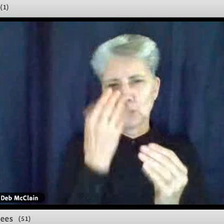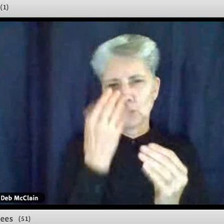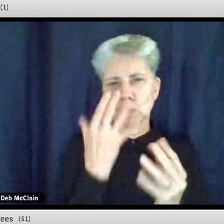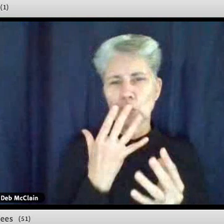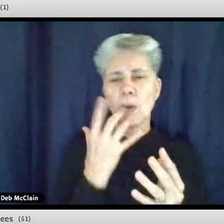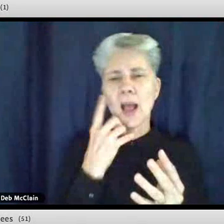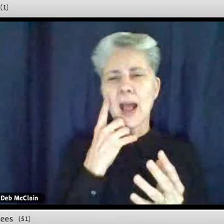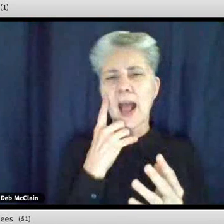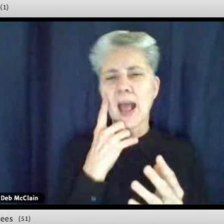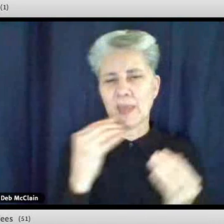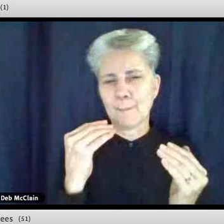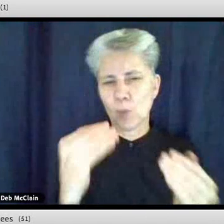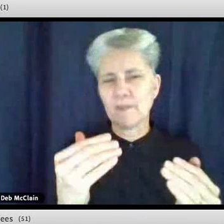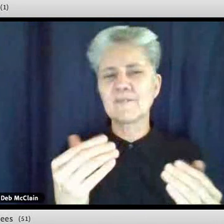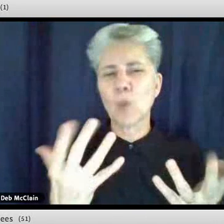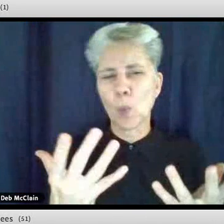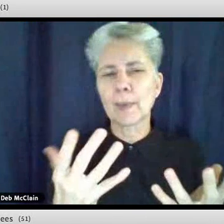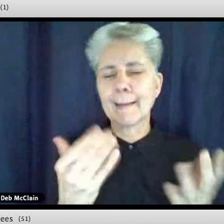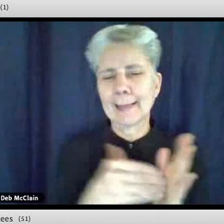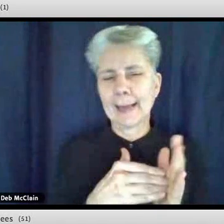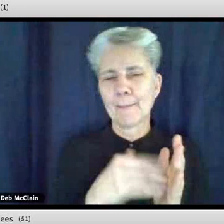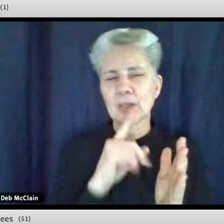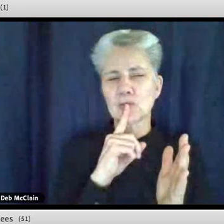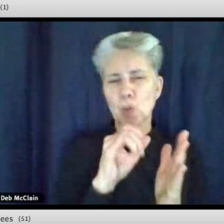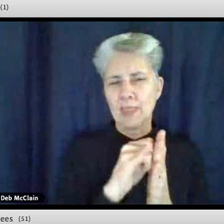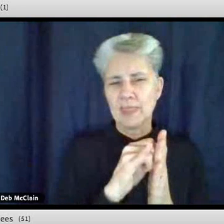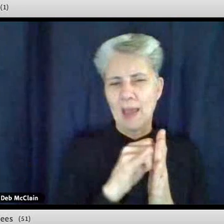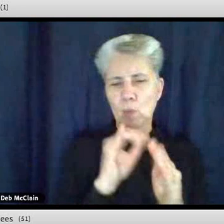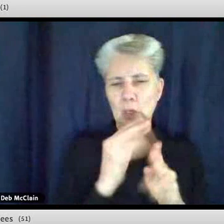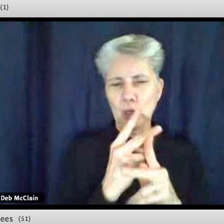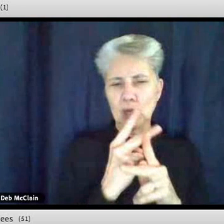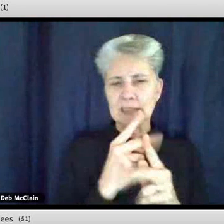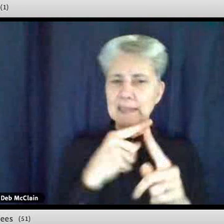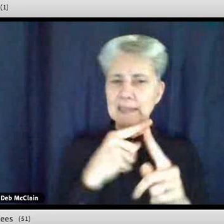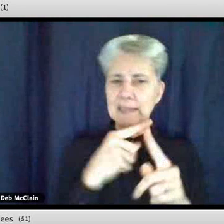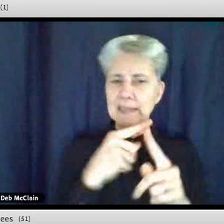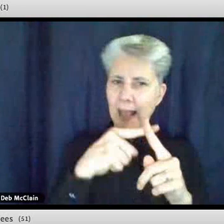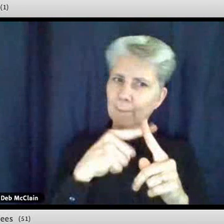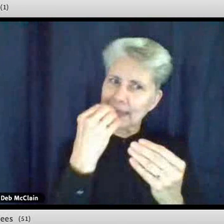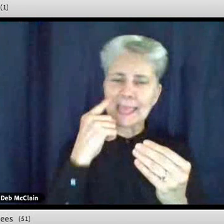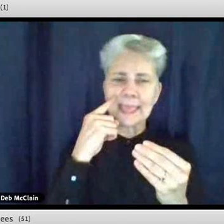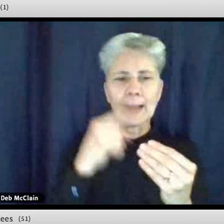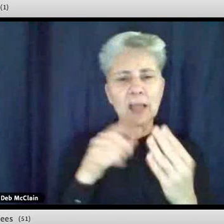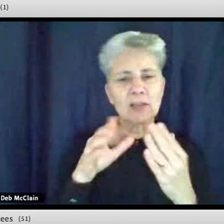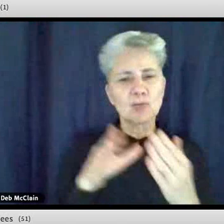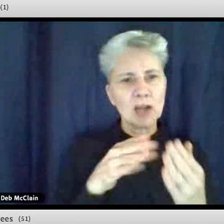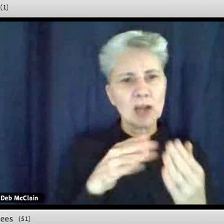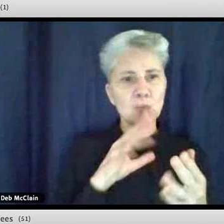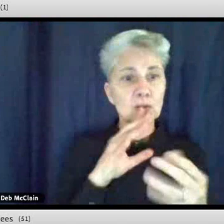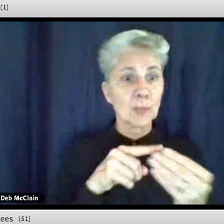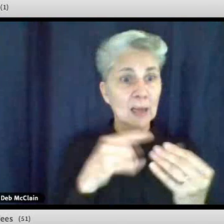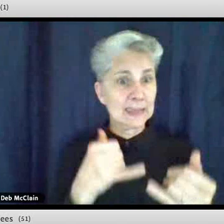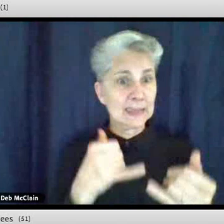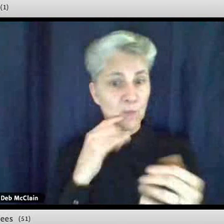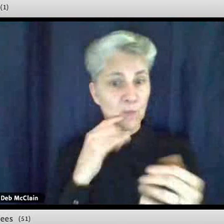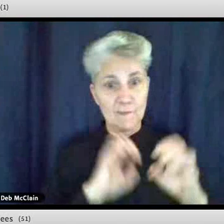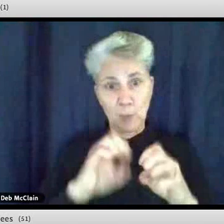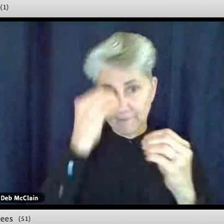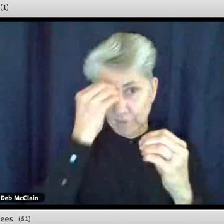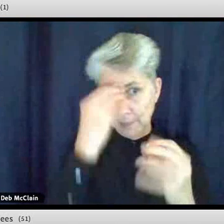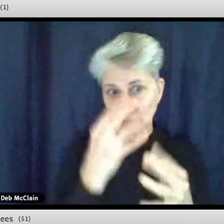And if you have any specific questions, please let me know. I think moving forward, again, just make sure we're